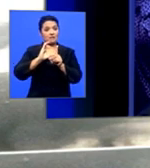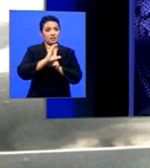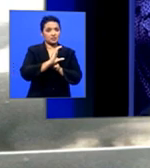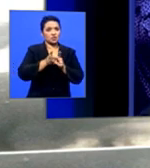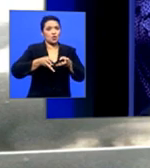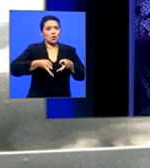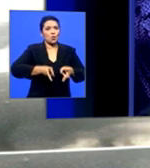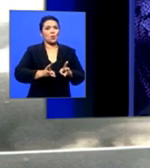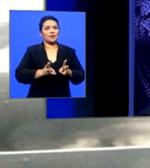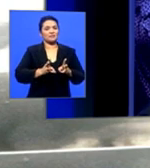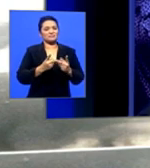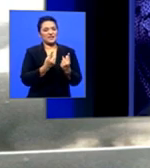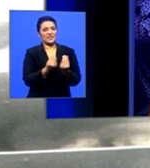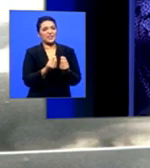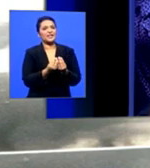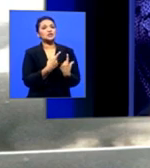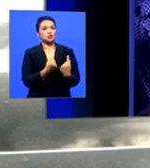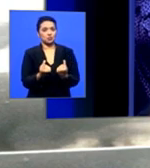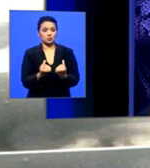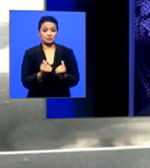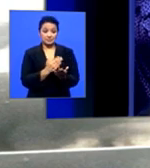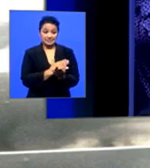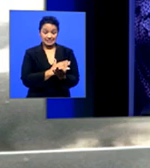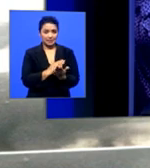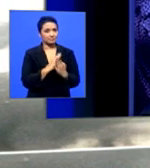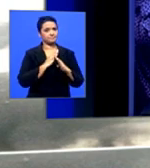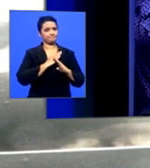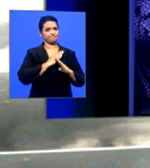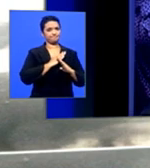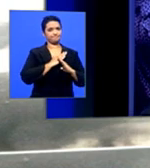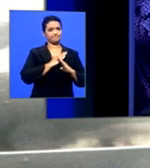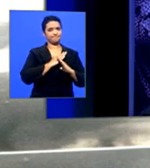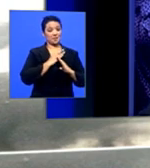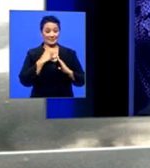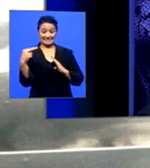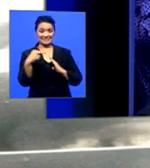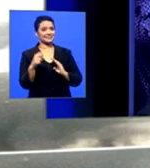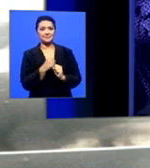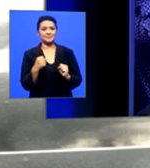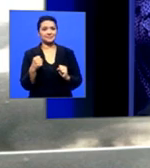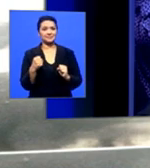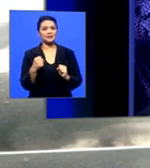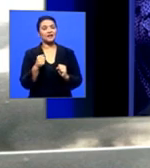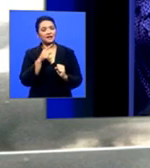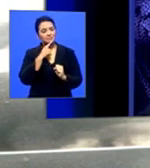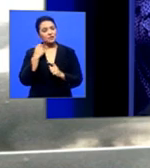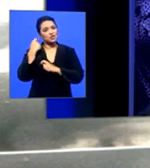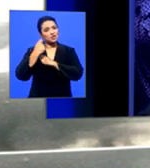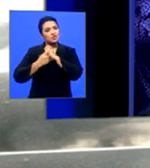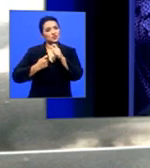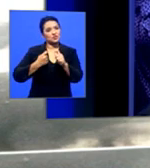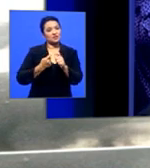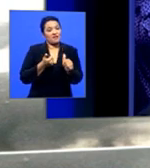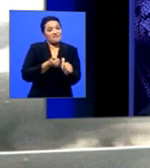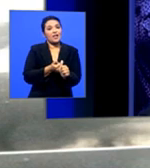activities take place, and some of them are very private. Yeah. But of course, these are the traditions according to